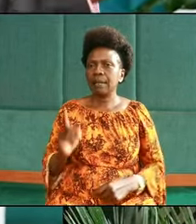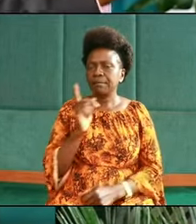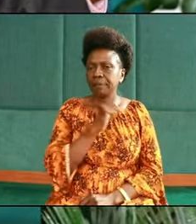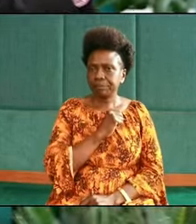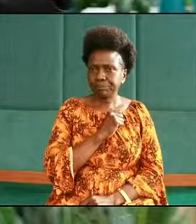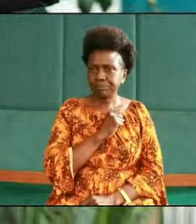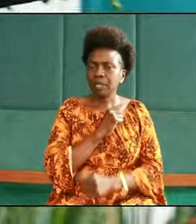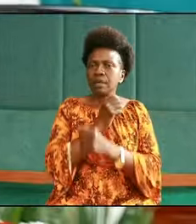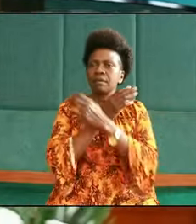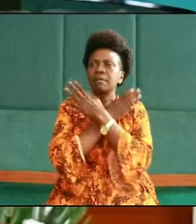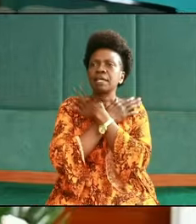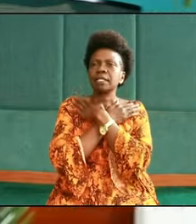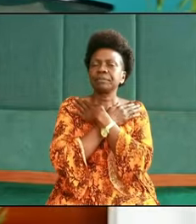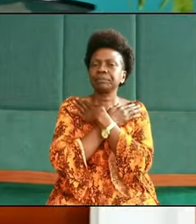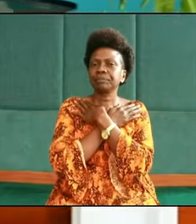Friends,